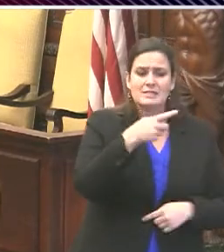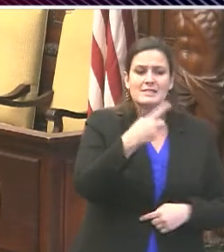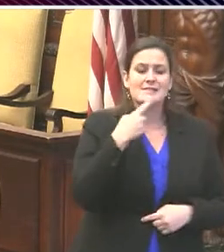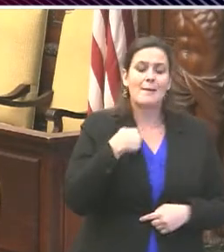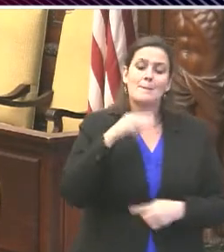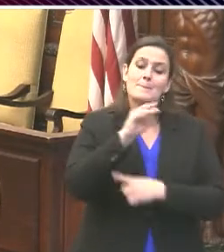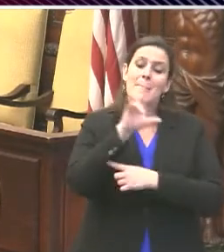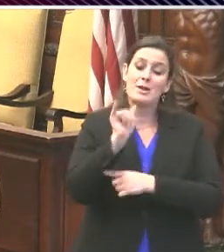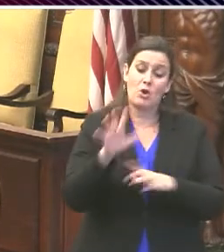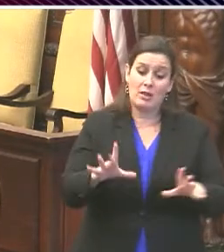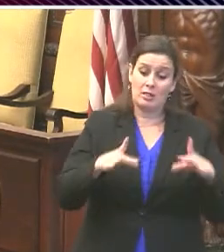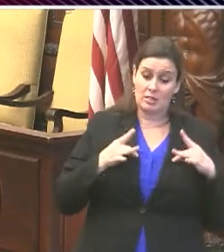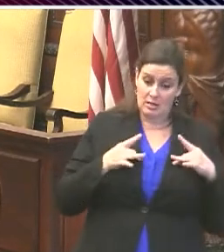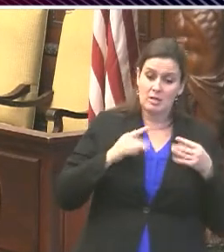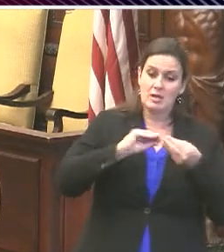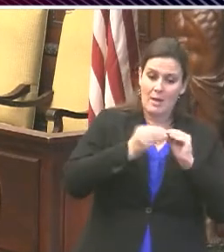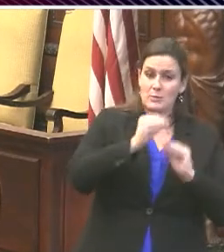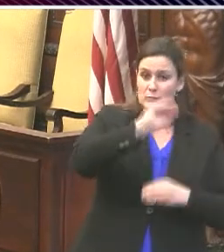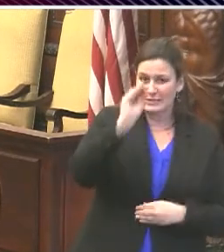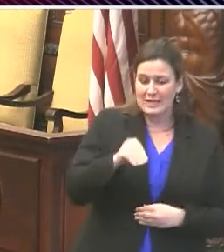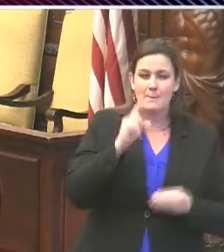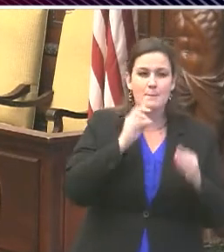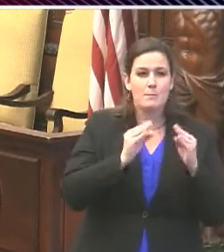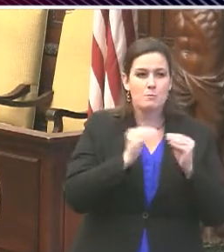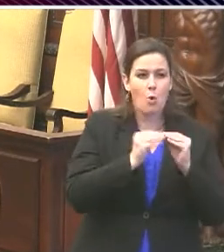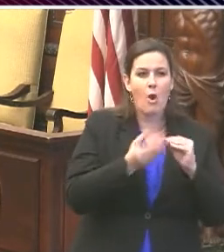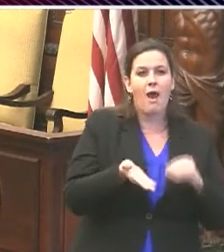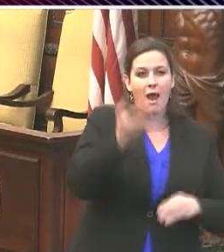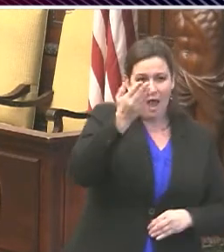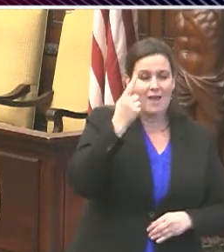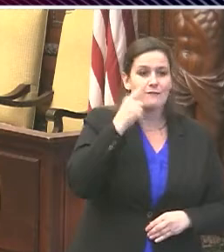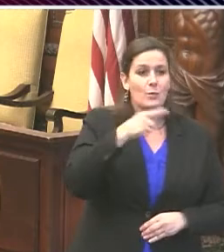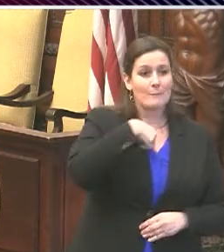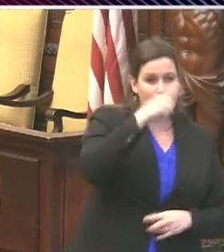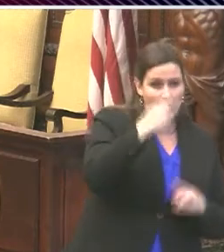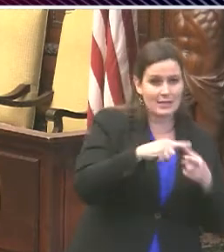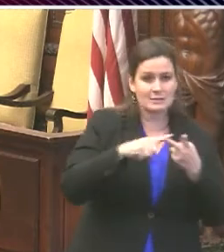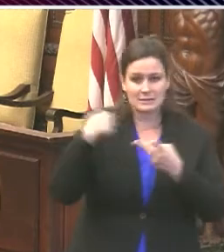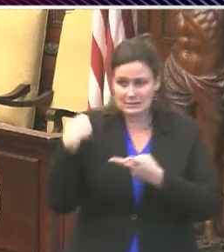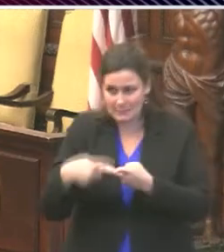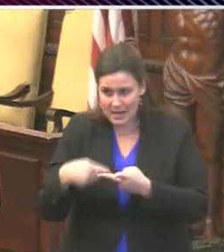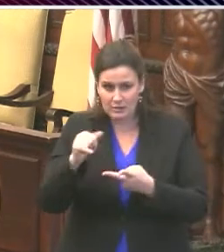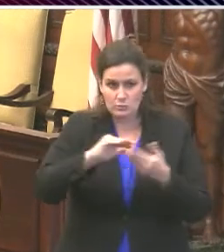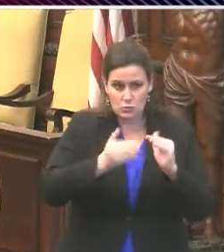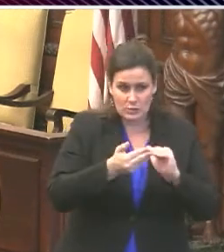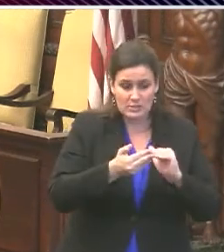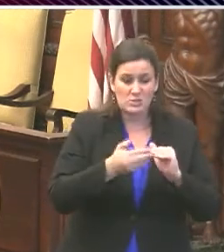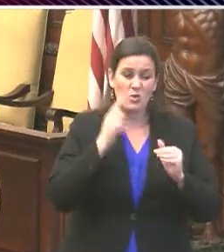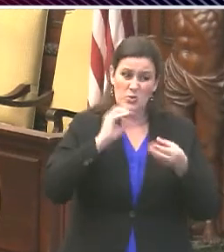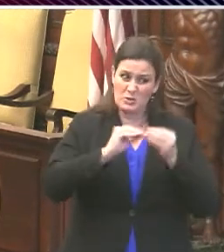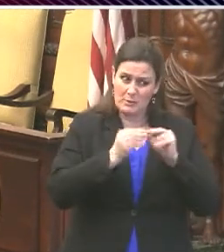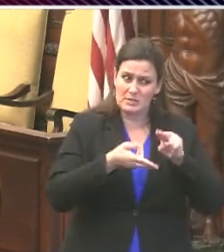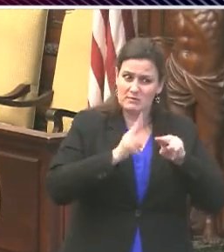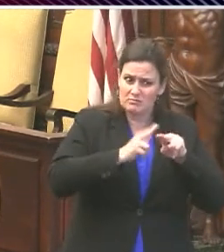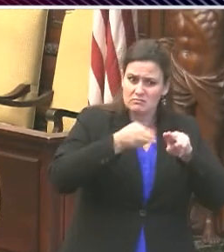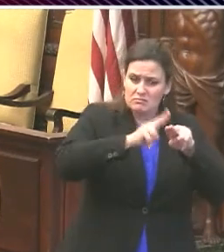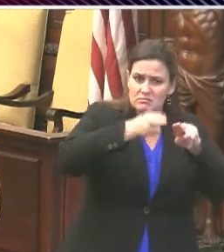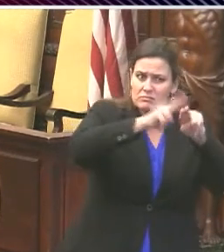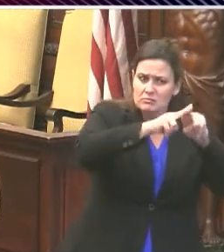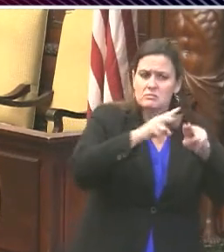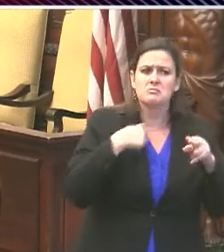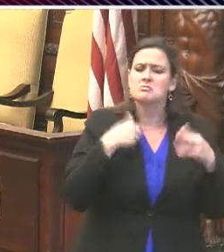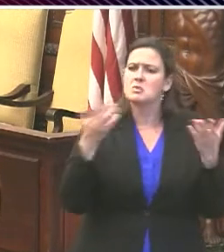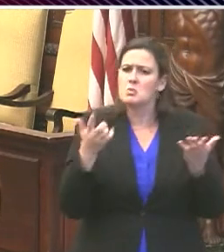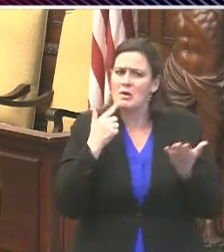higher, especially for Hispanics and Blacks in the community. So since those trends and those rates have been going up, what recommendations can you issue